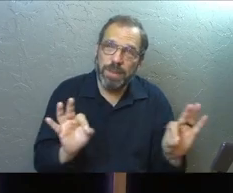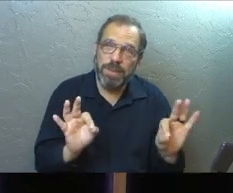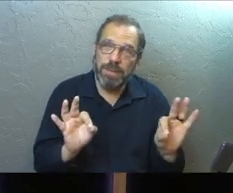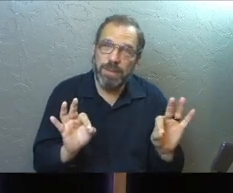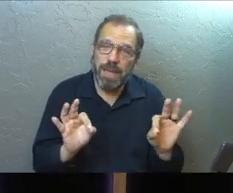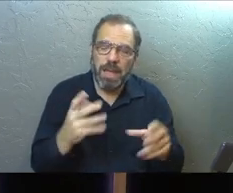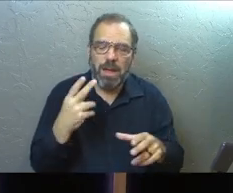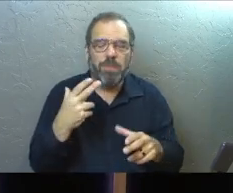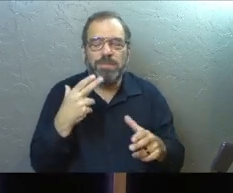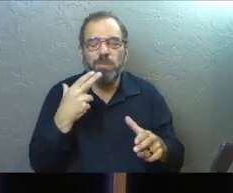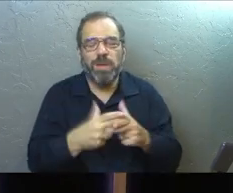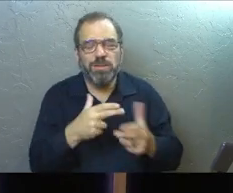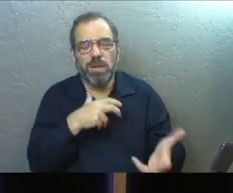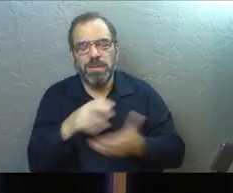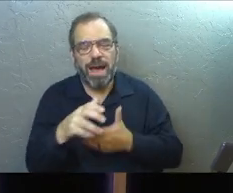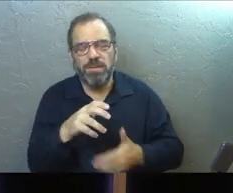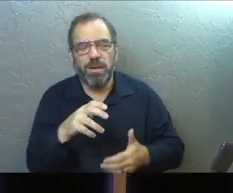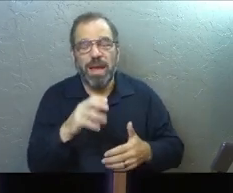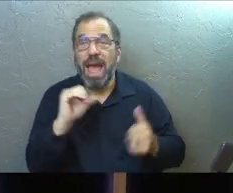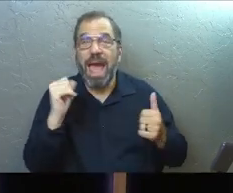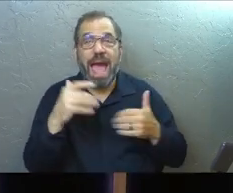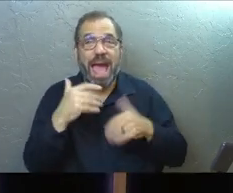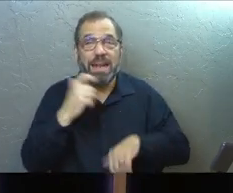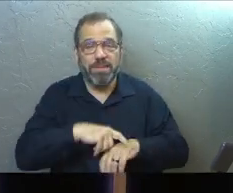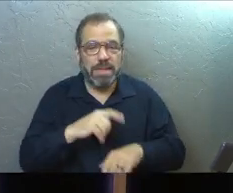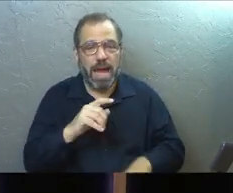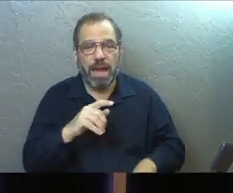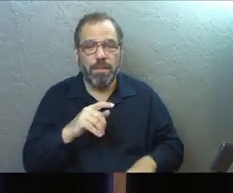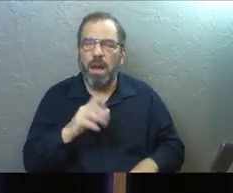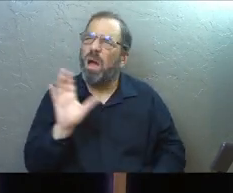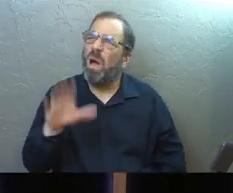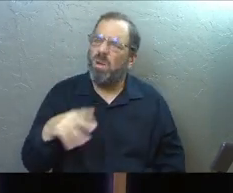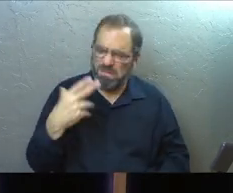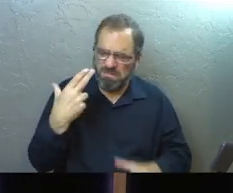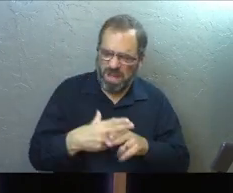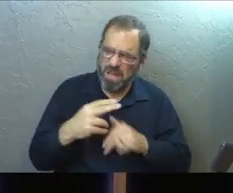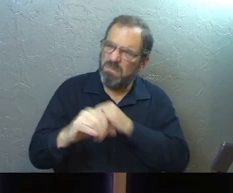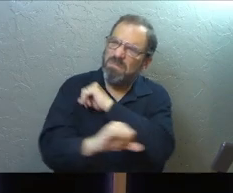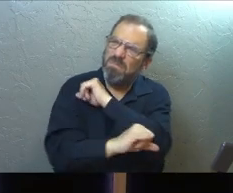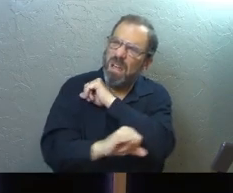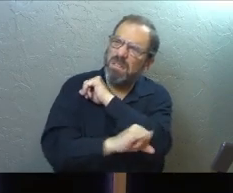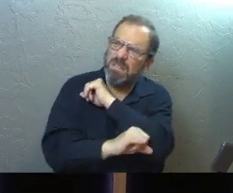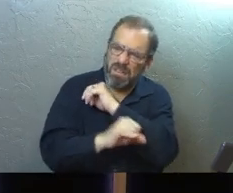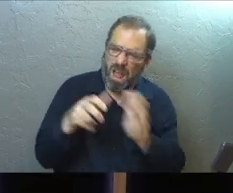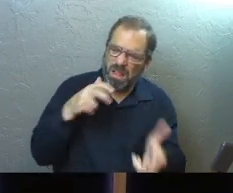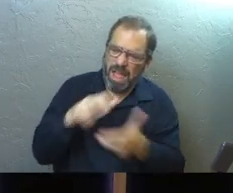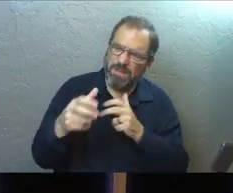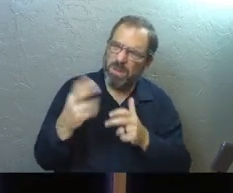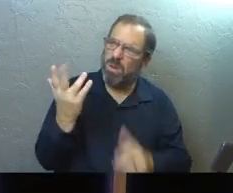Let's call him laughter. And every single time he asks us, why did you name me Laughter?